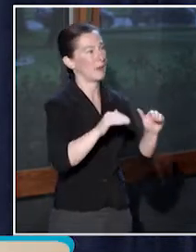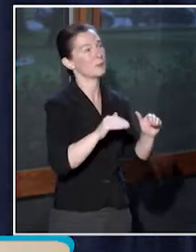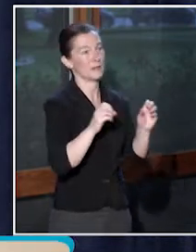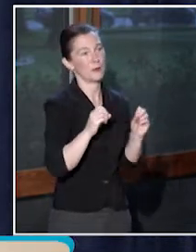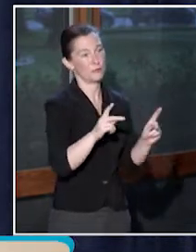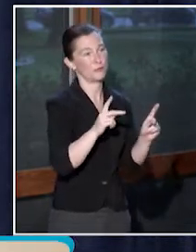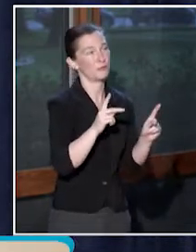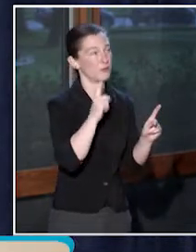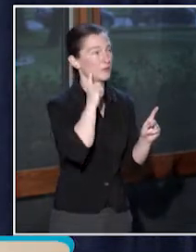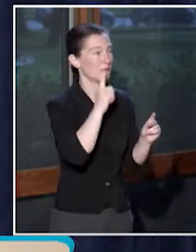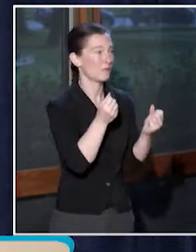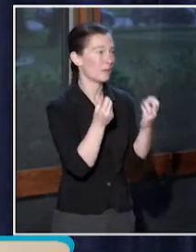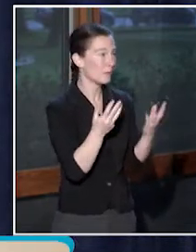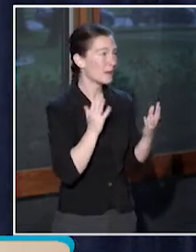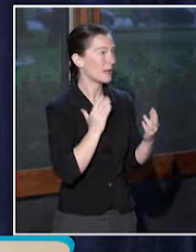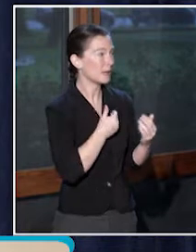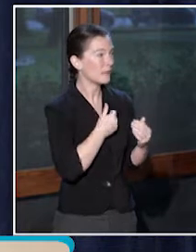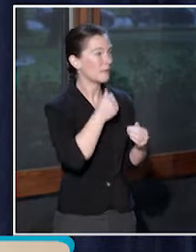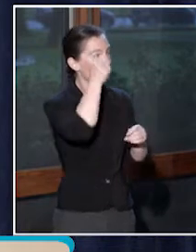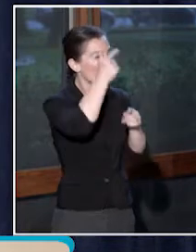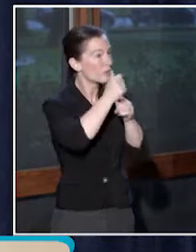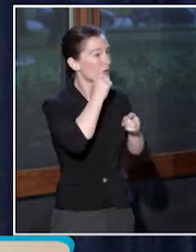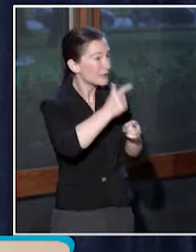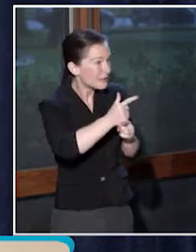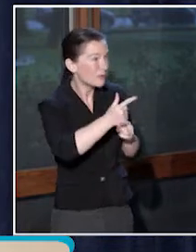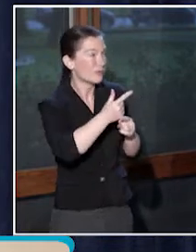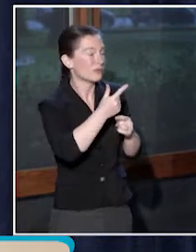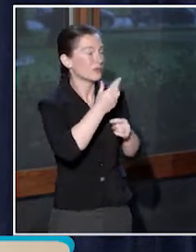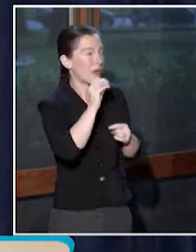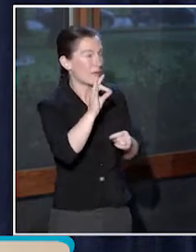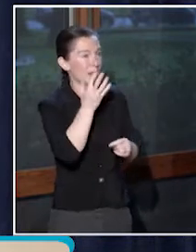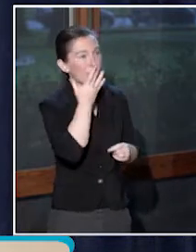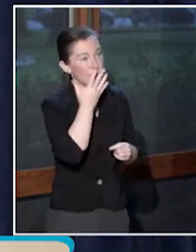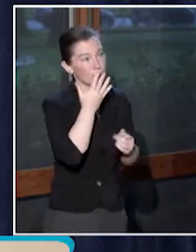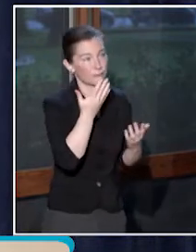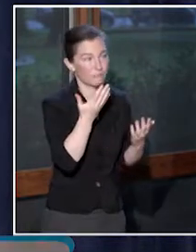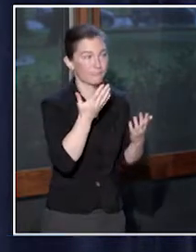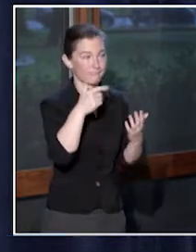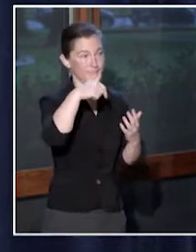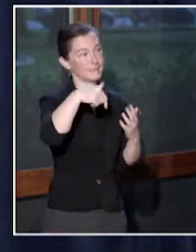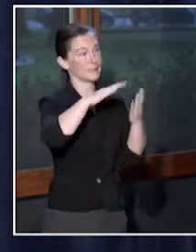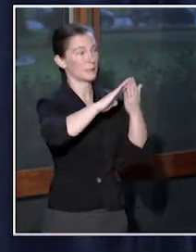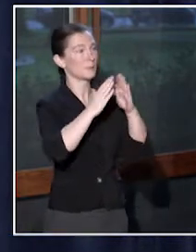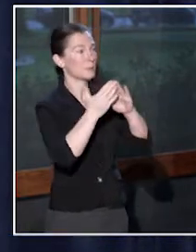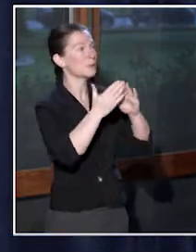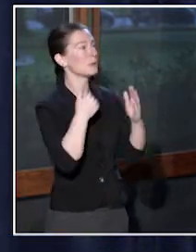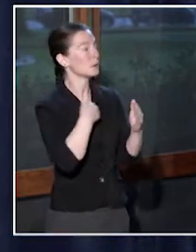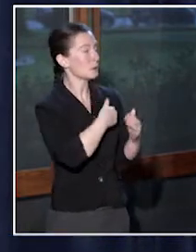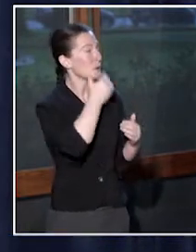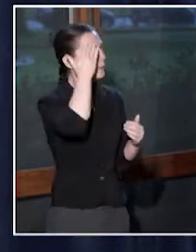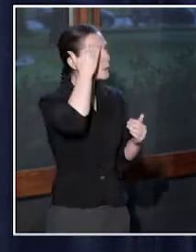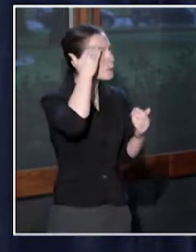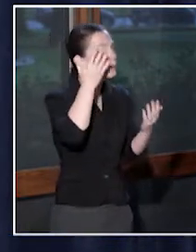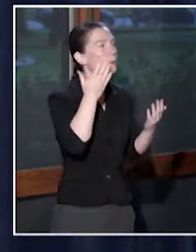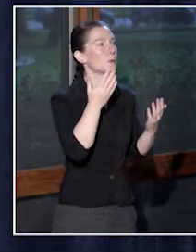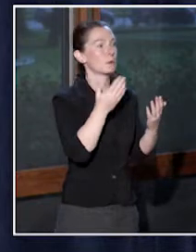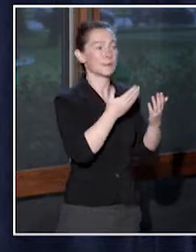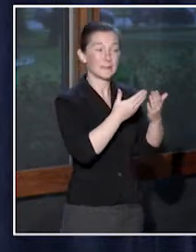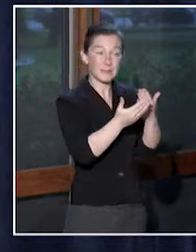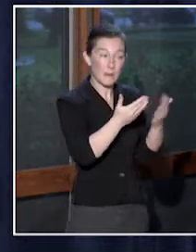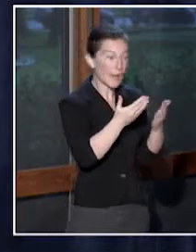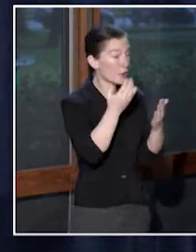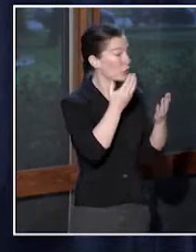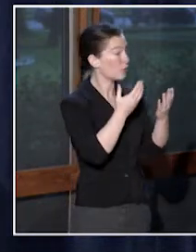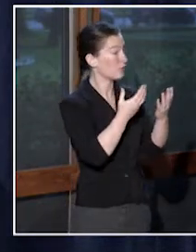and sisters of color in this community. We know how de facto and de jure segregation